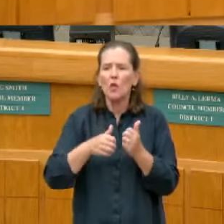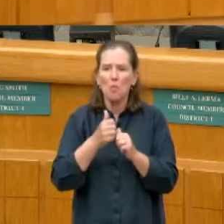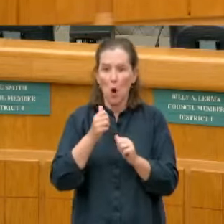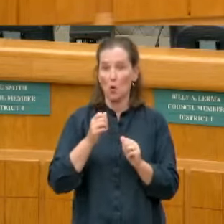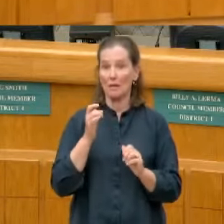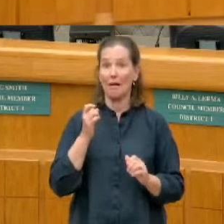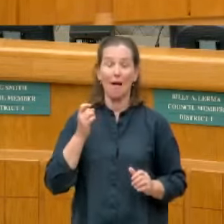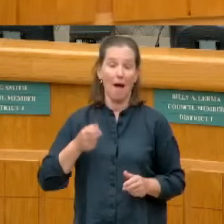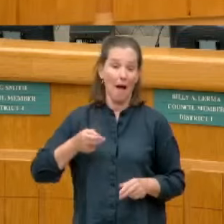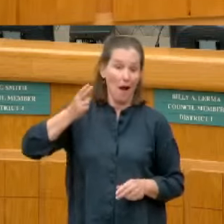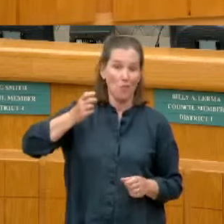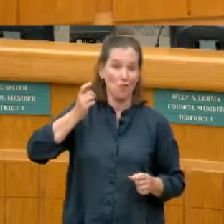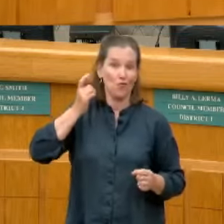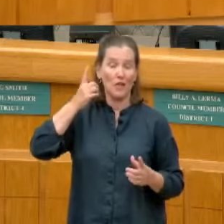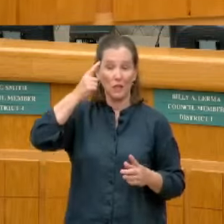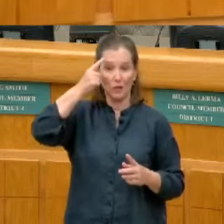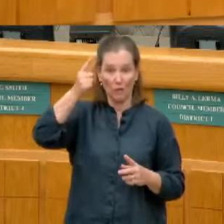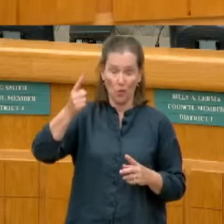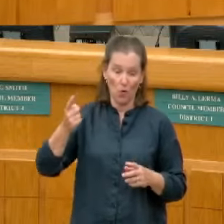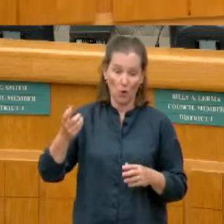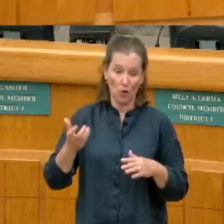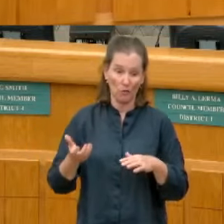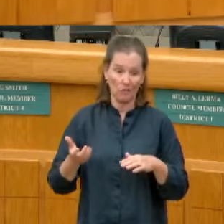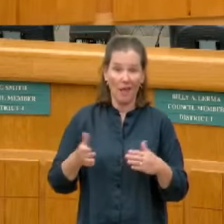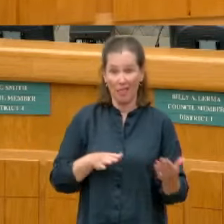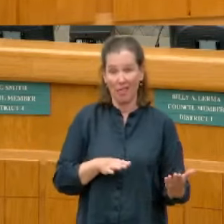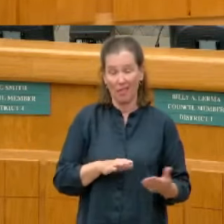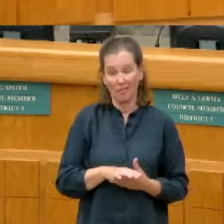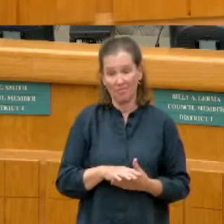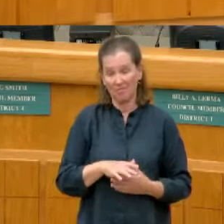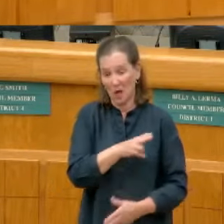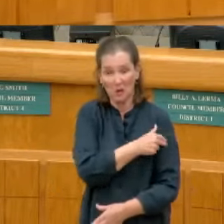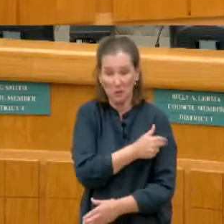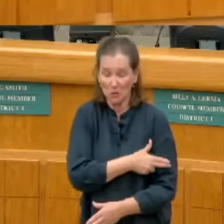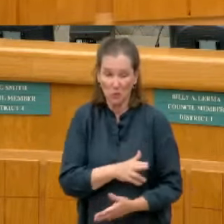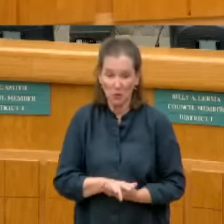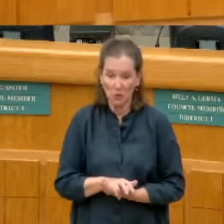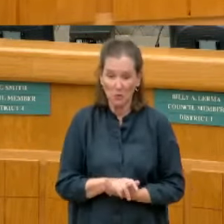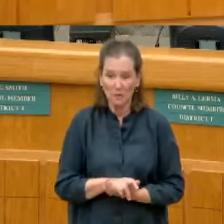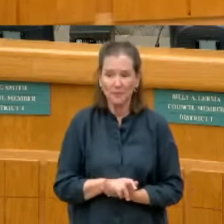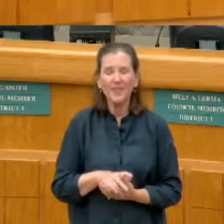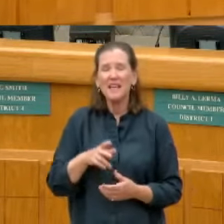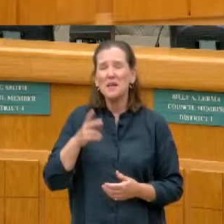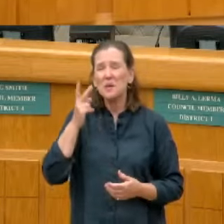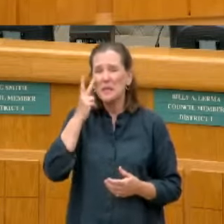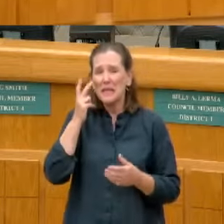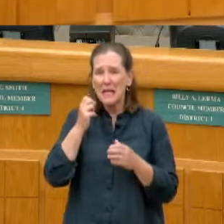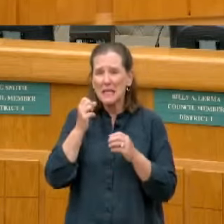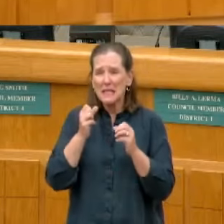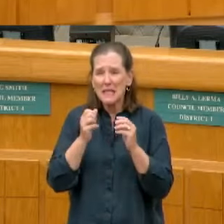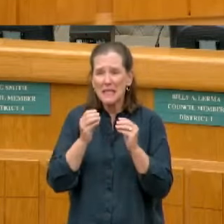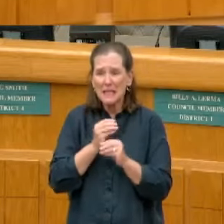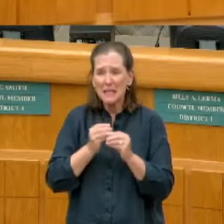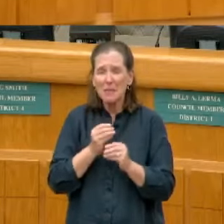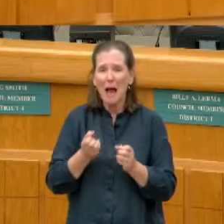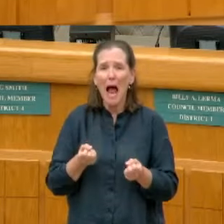about the statistics of who died today. Because there were a lot of people, and they were